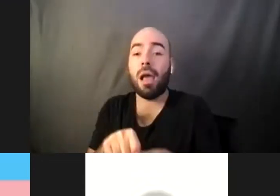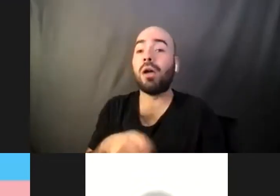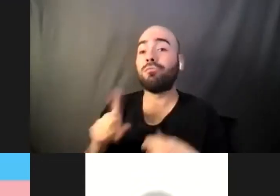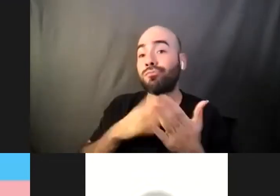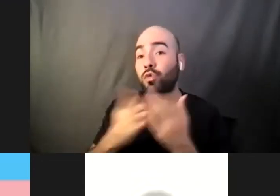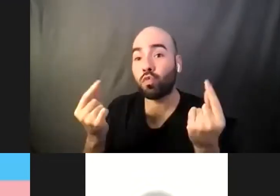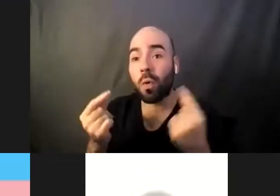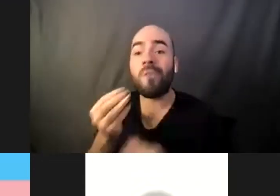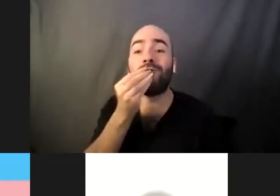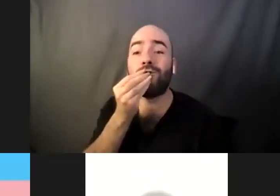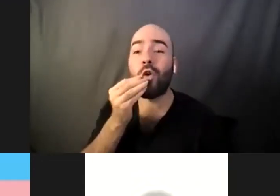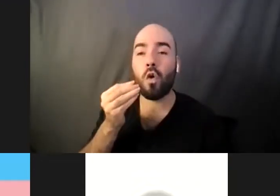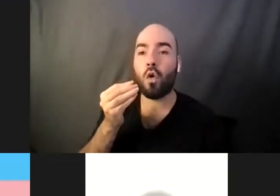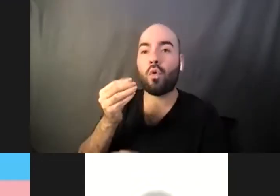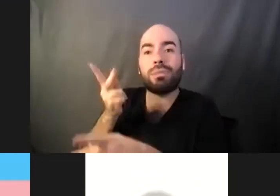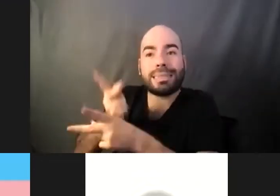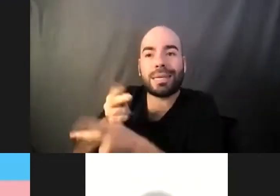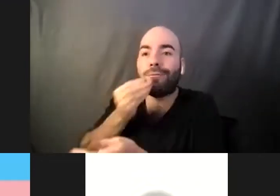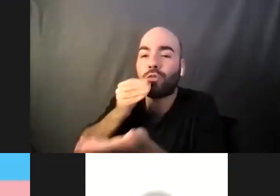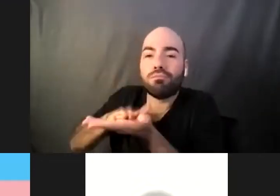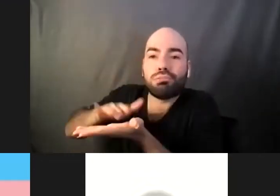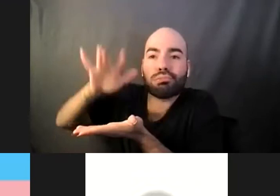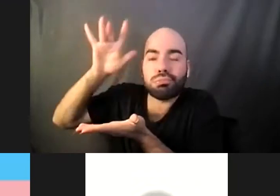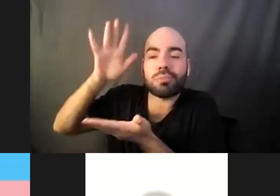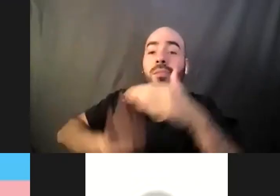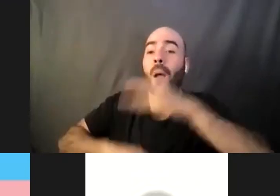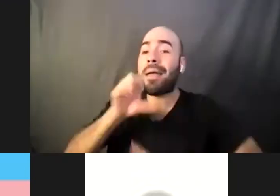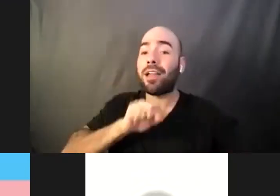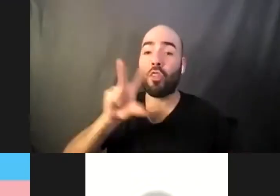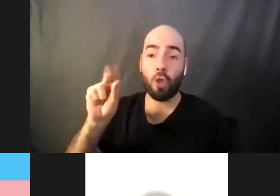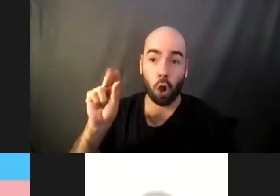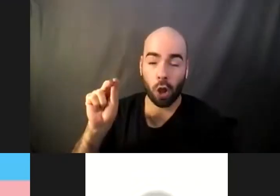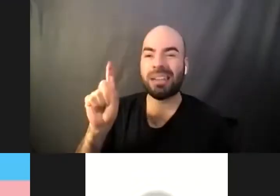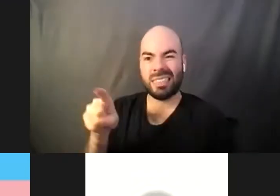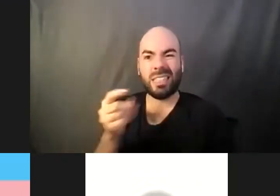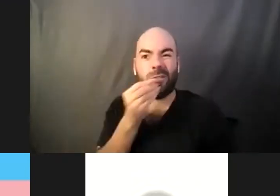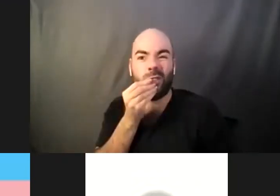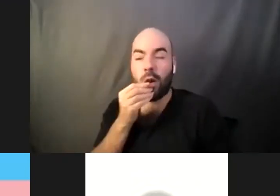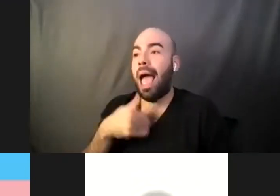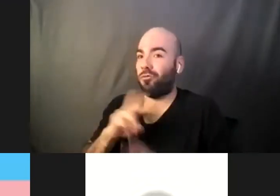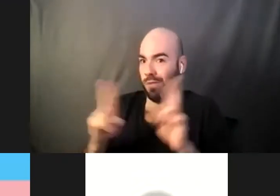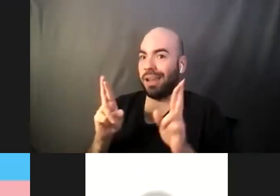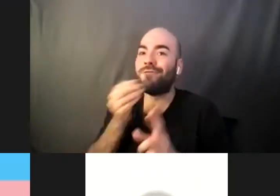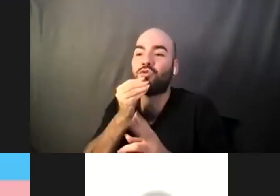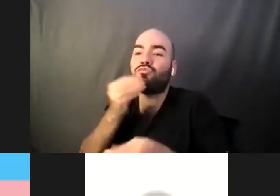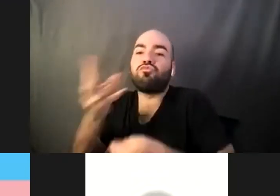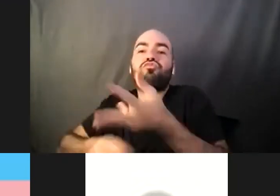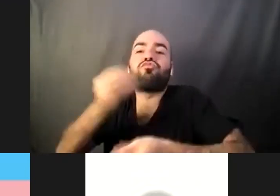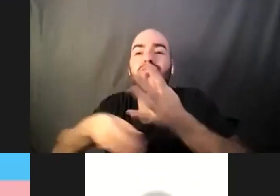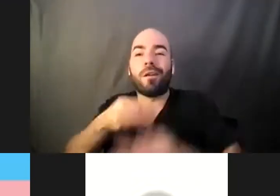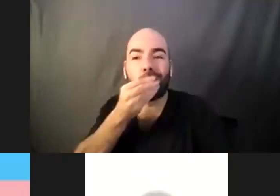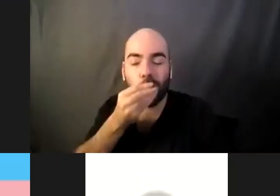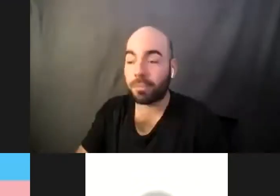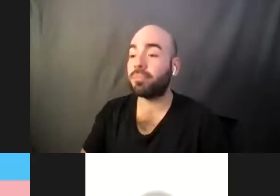if LGBTQ folks up to the age of 30 that live in our priority towns are in need of food, we have that food pantry. We provide free and